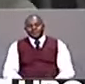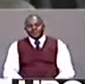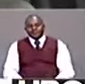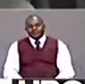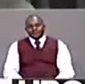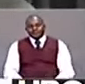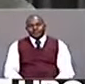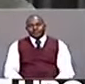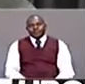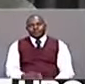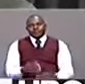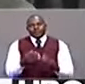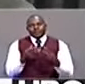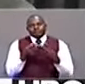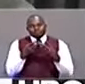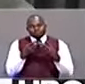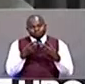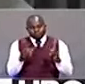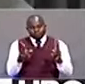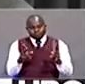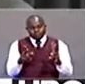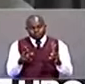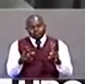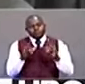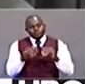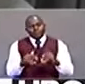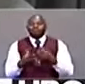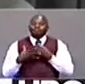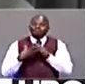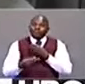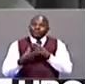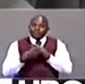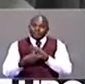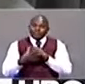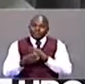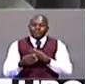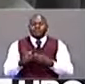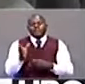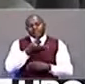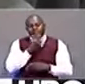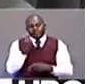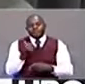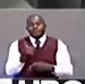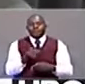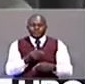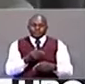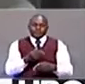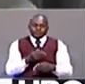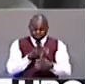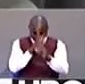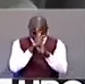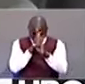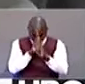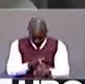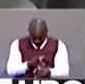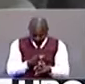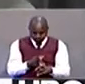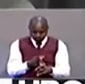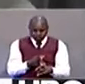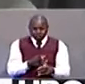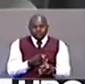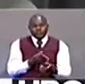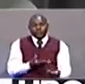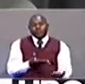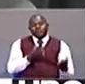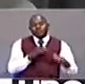he has set a mark that we ought to emulate. And the best tribute that you could pay to the